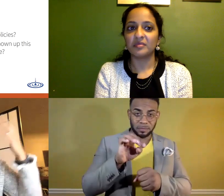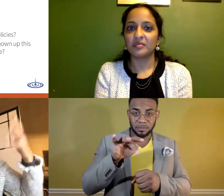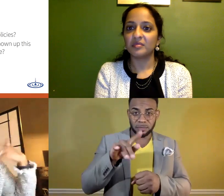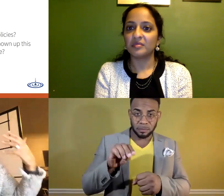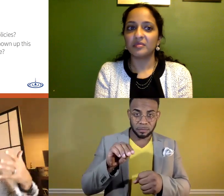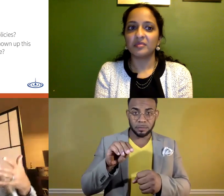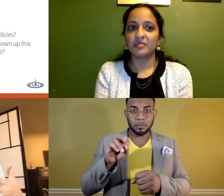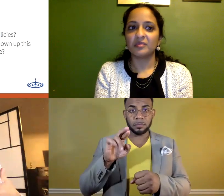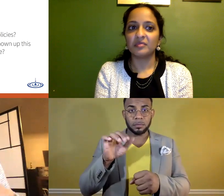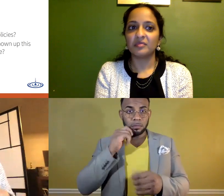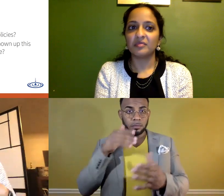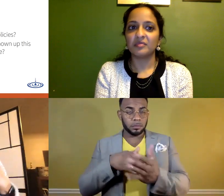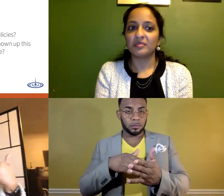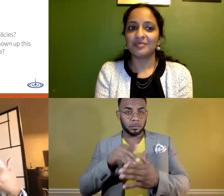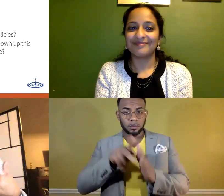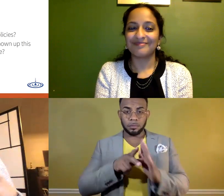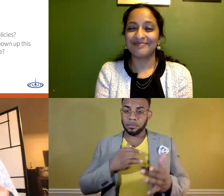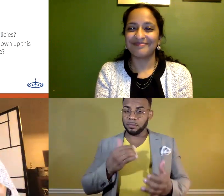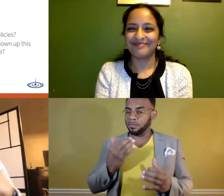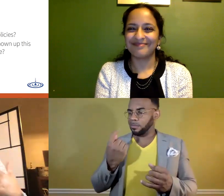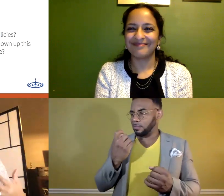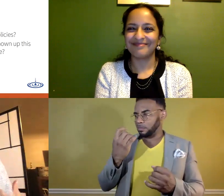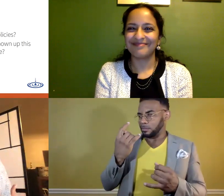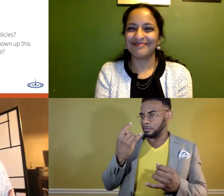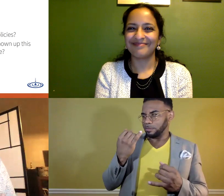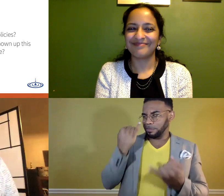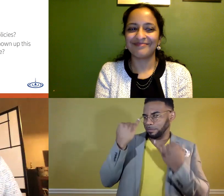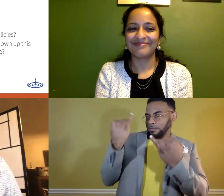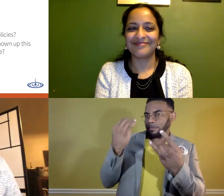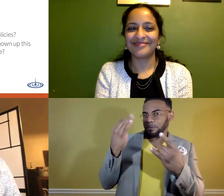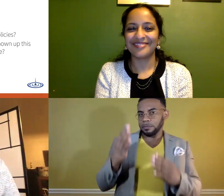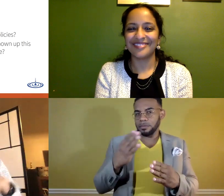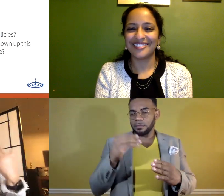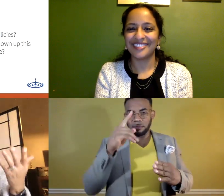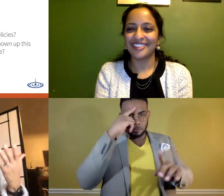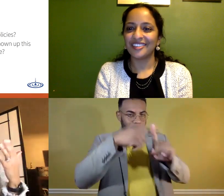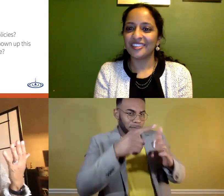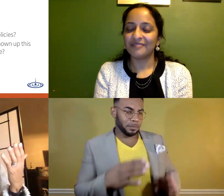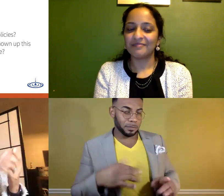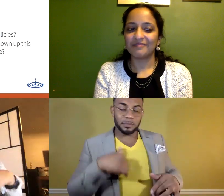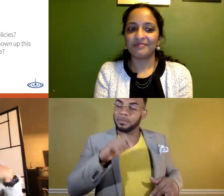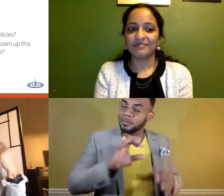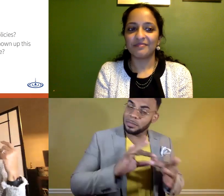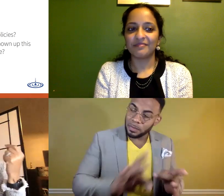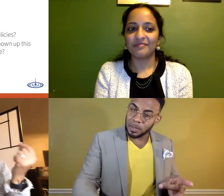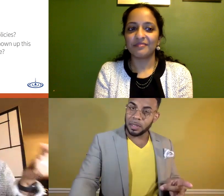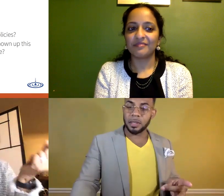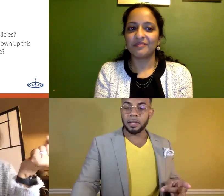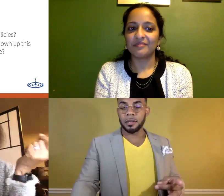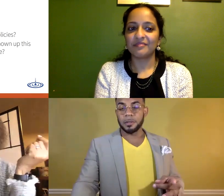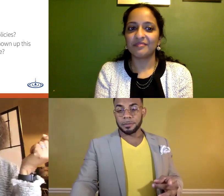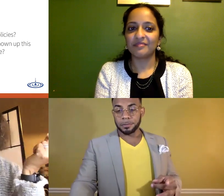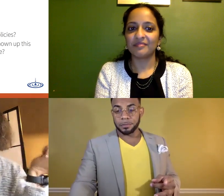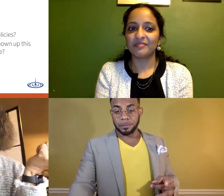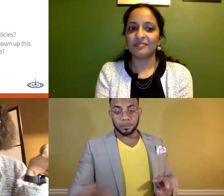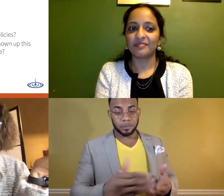So I'm a bit of an idealist and an optimist, right? And I have to say, one of the things that I have